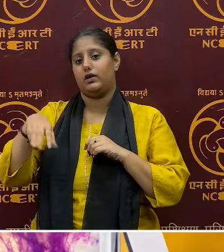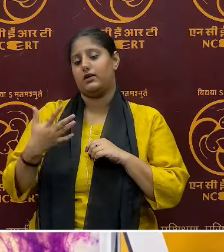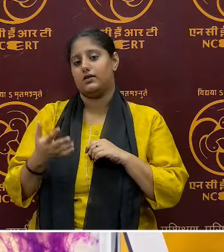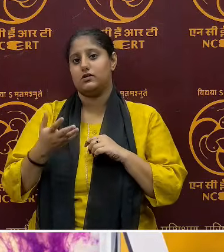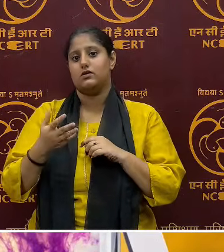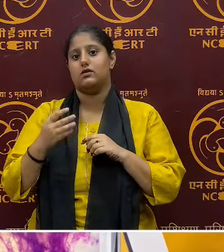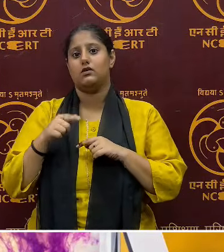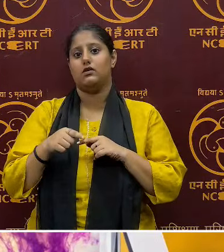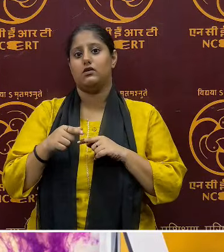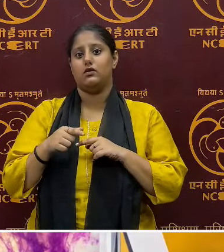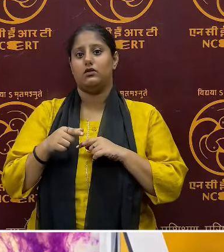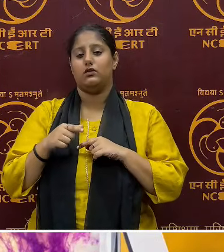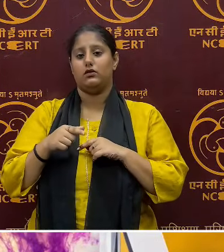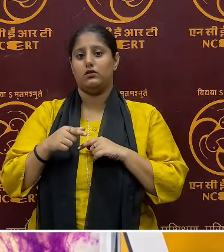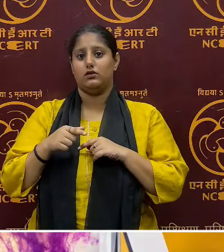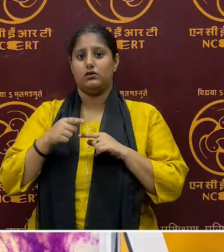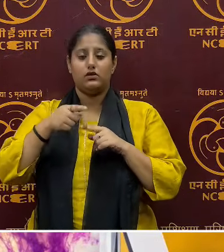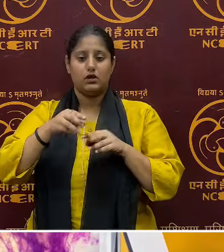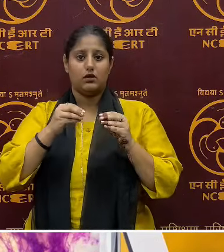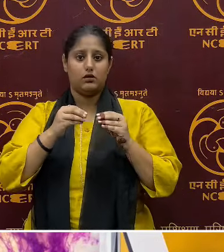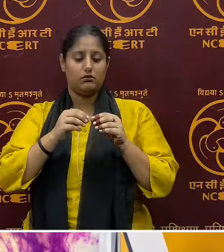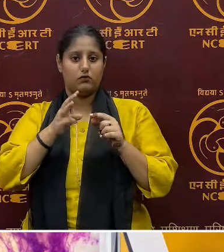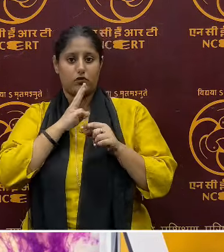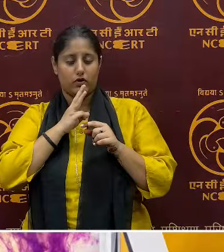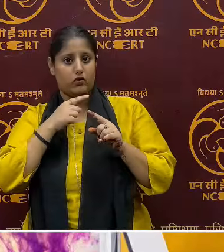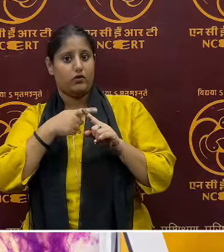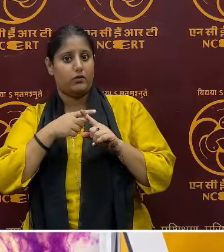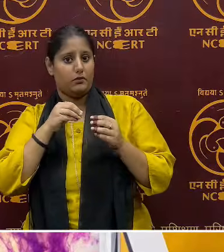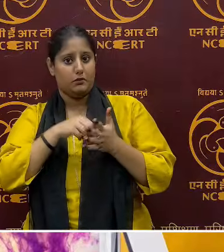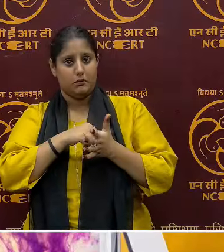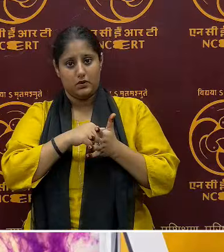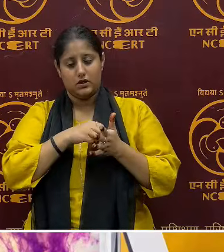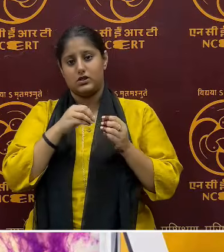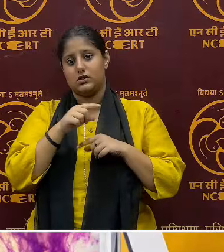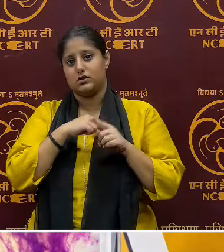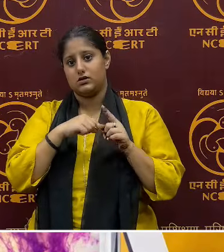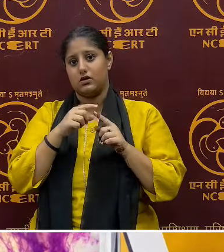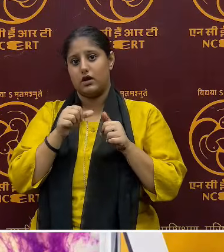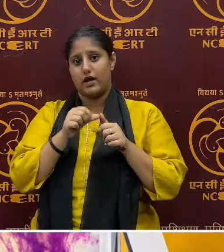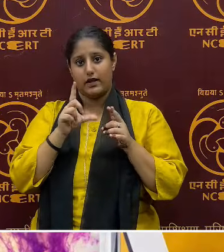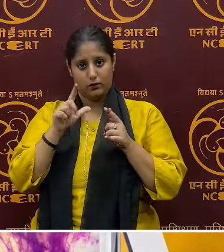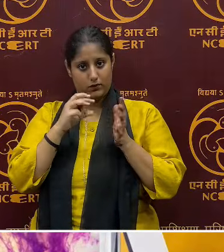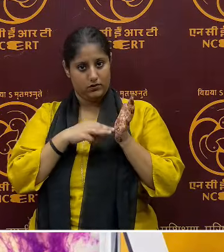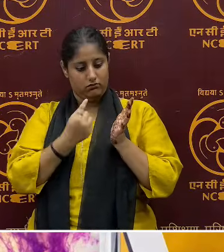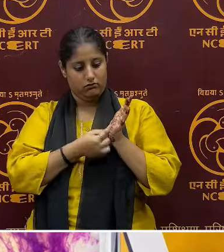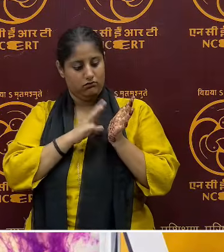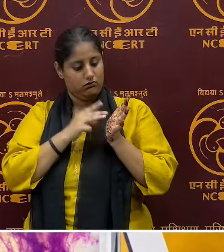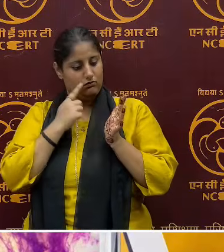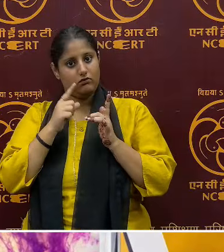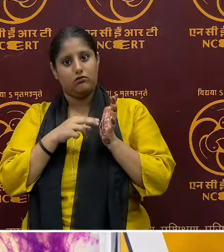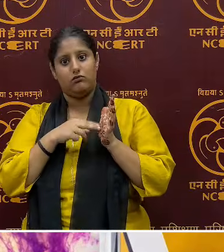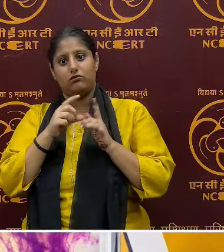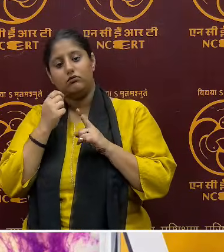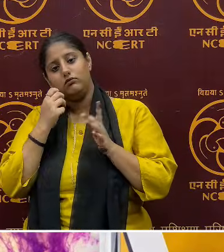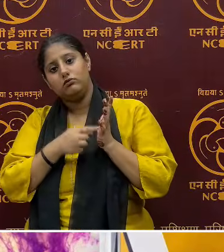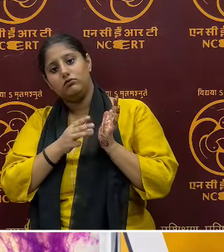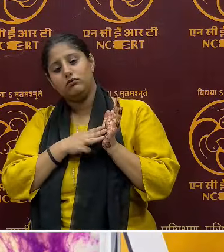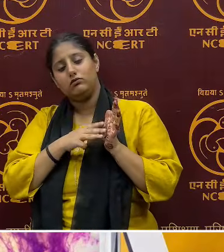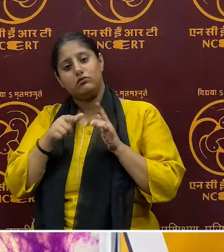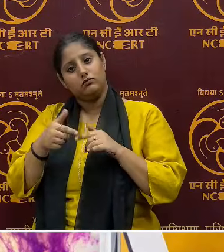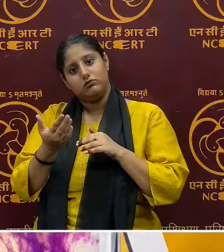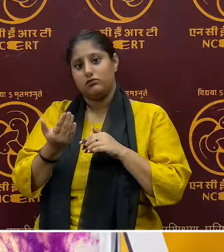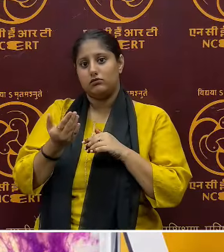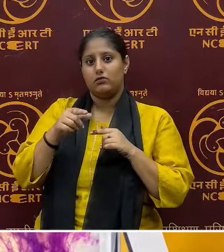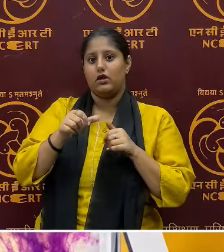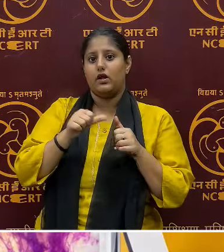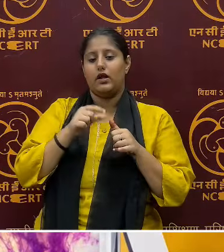can form salt and water with the base as well with acid is called aluminium oxide, because it is amphoteric oxide. So